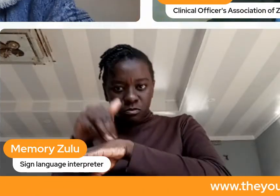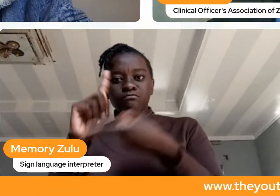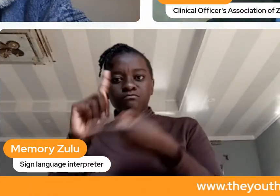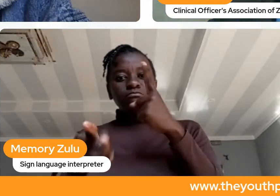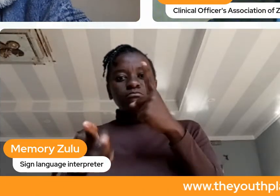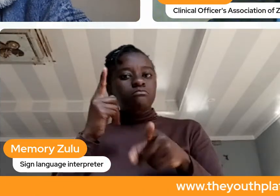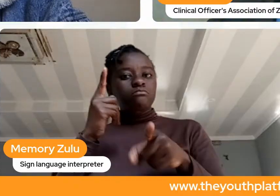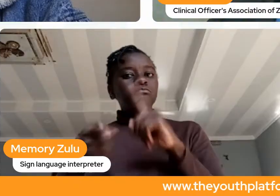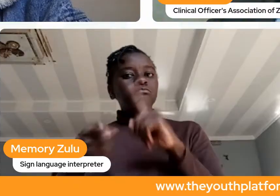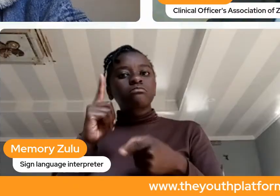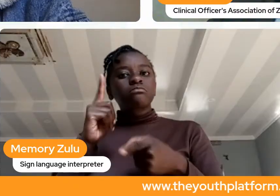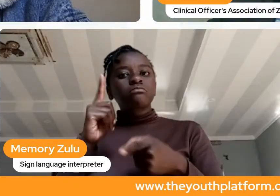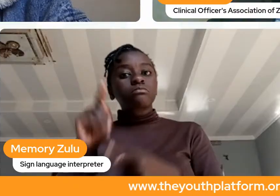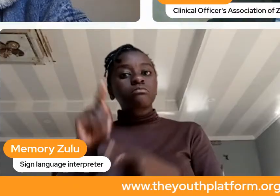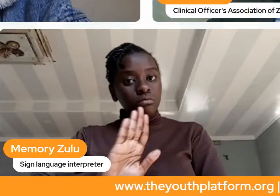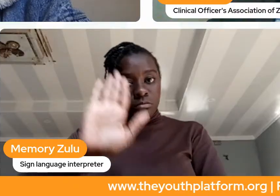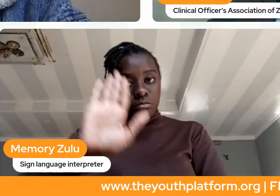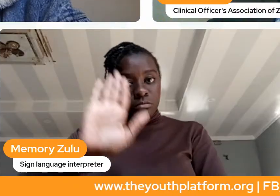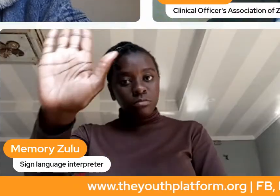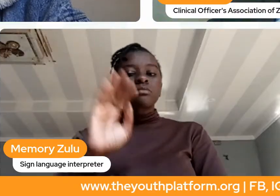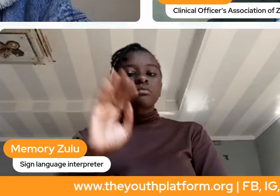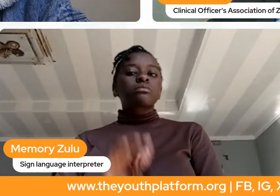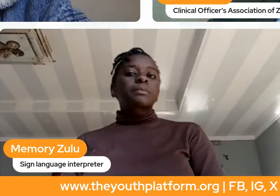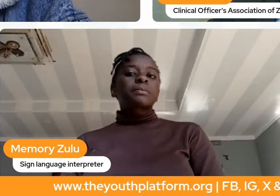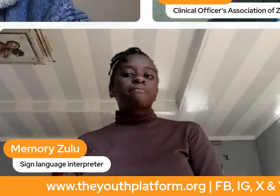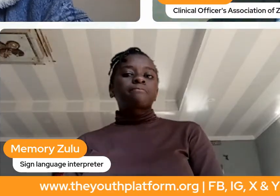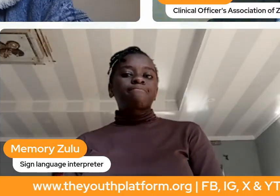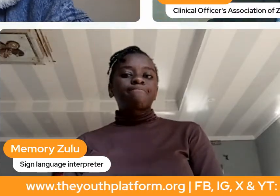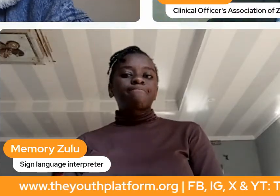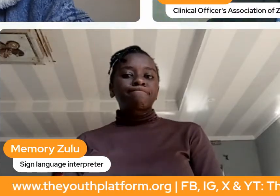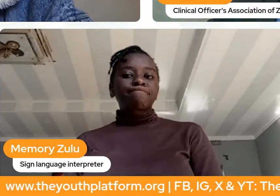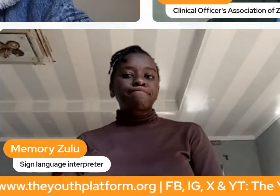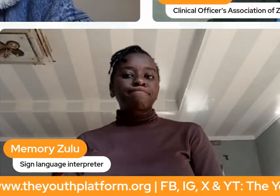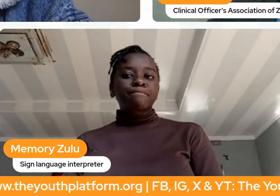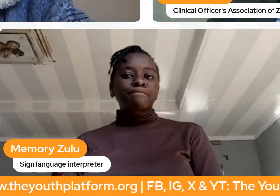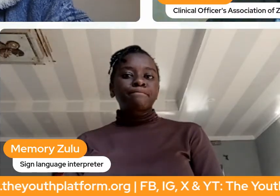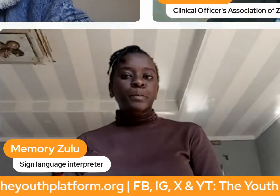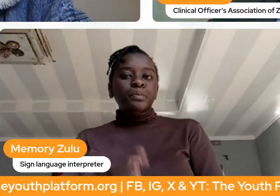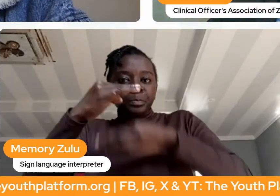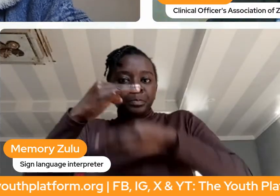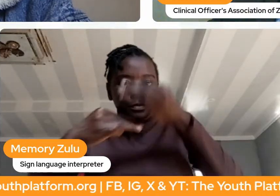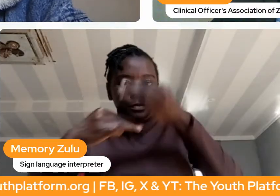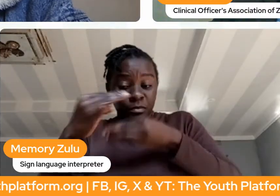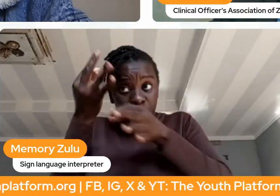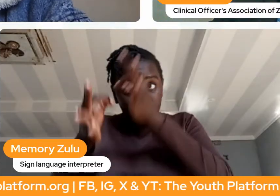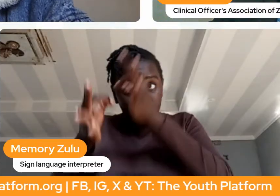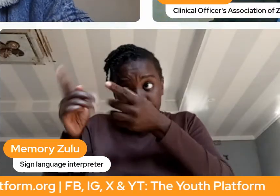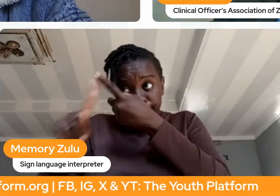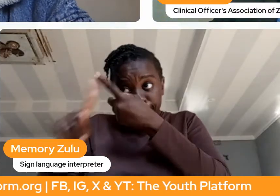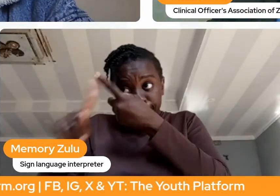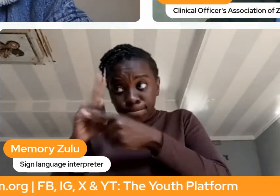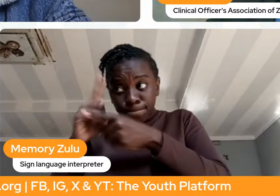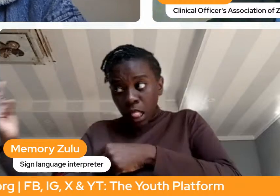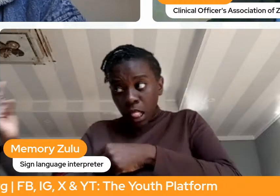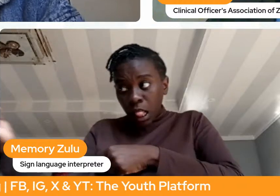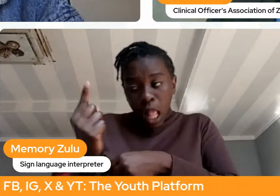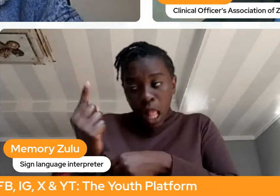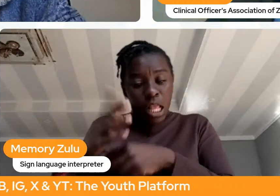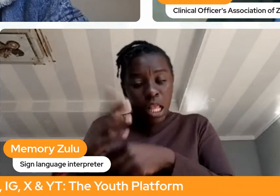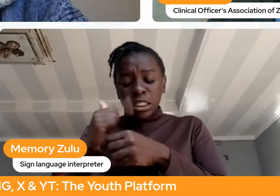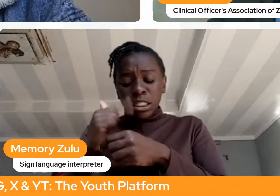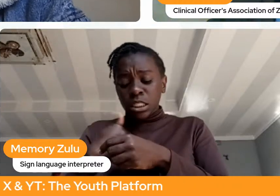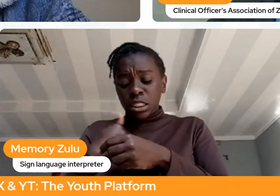the detection of any infection that you might be having. Henceforth, complications might